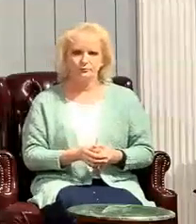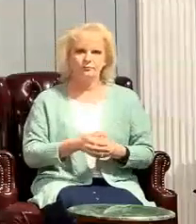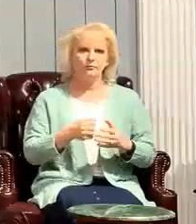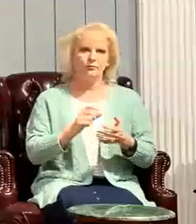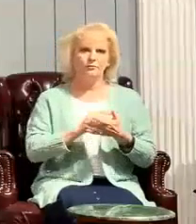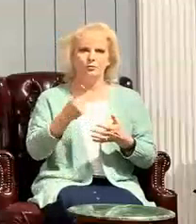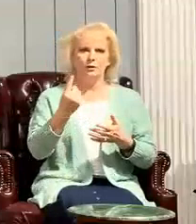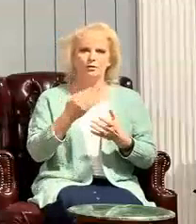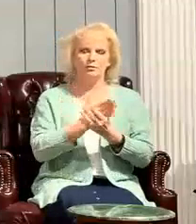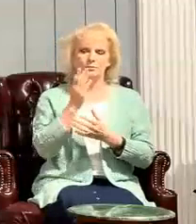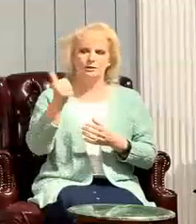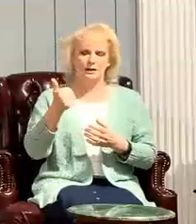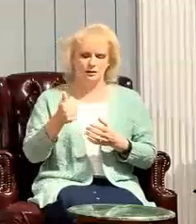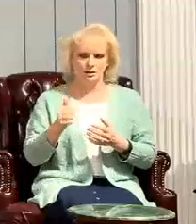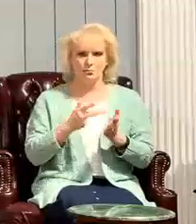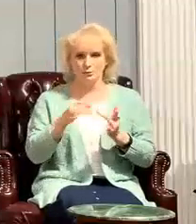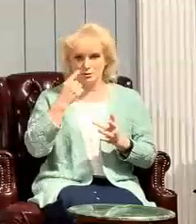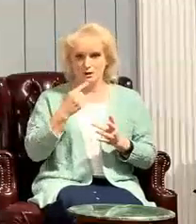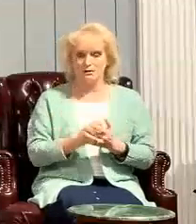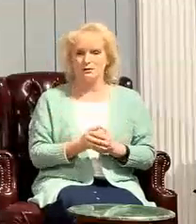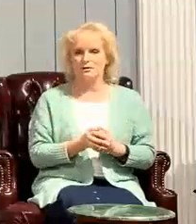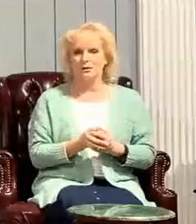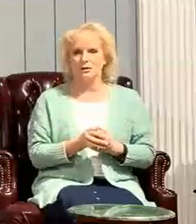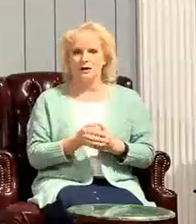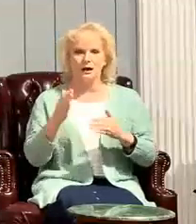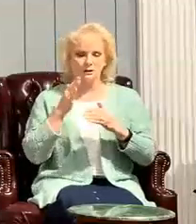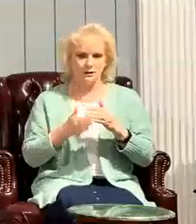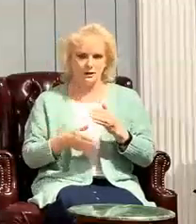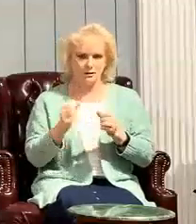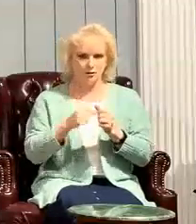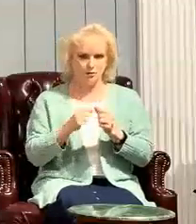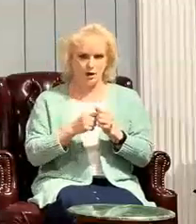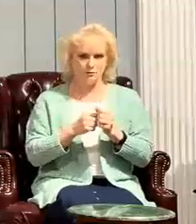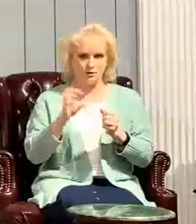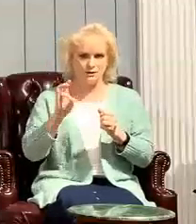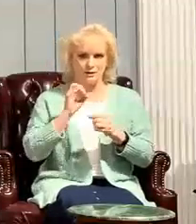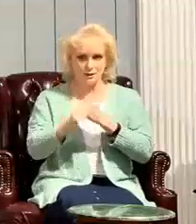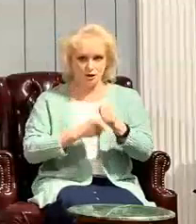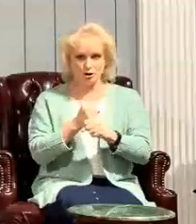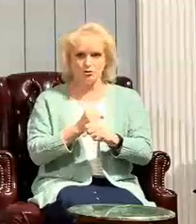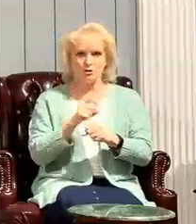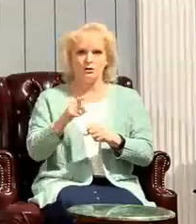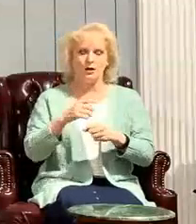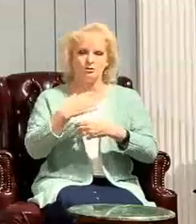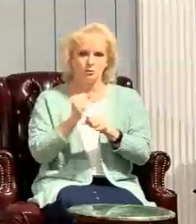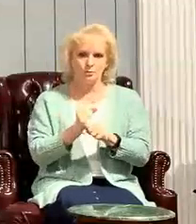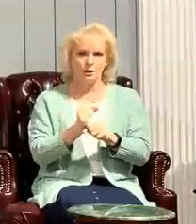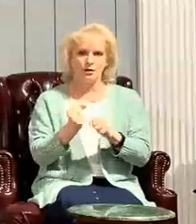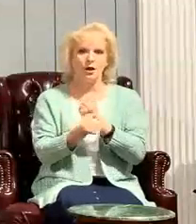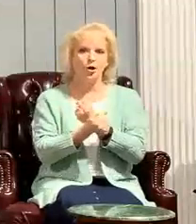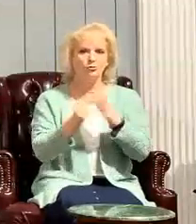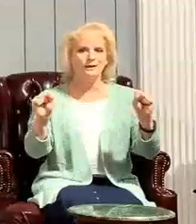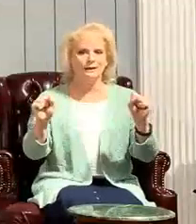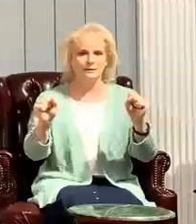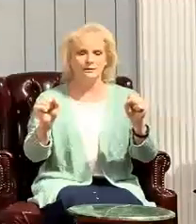1 through 10. The Bible says, "At the end of every 7 years, thou shalt make a release. This